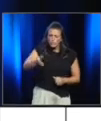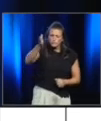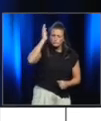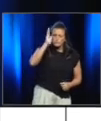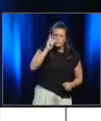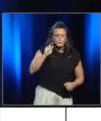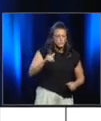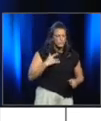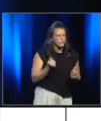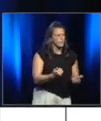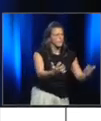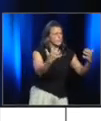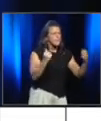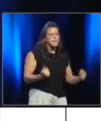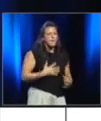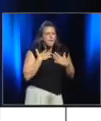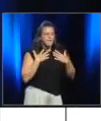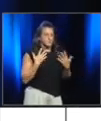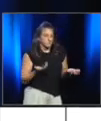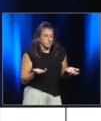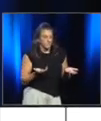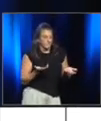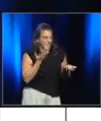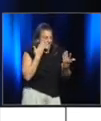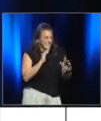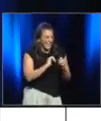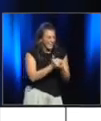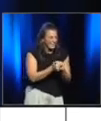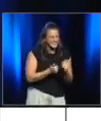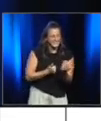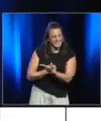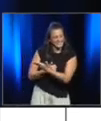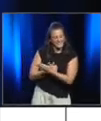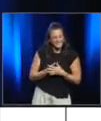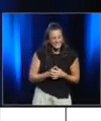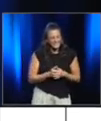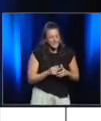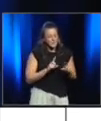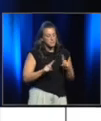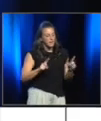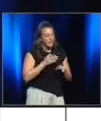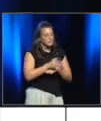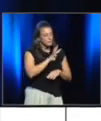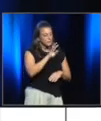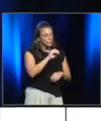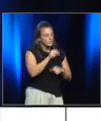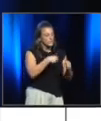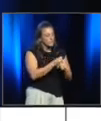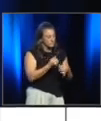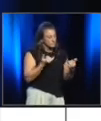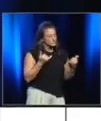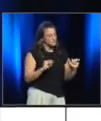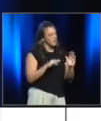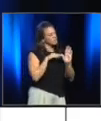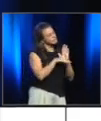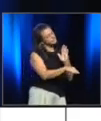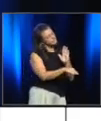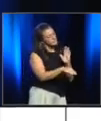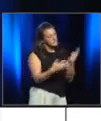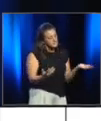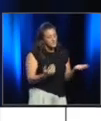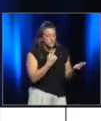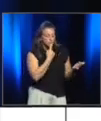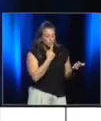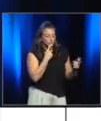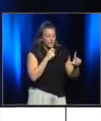bill, because 40 years on, the population is still declining at pretty much the same rate. So the red dots there are